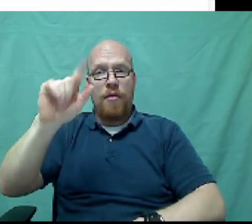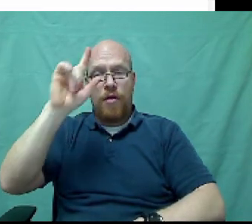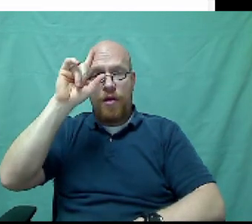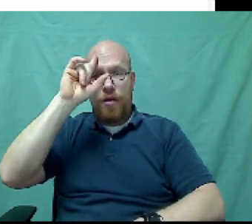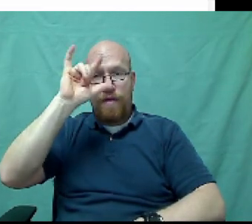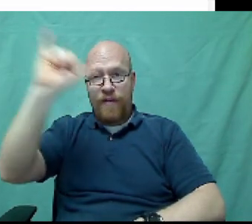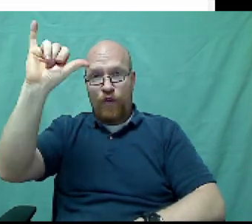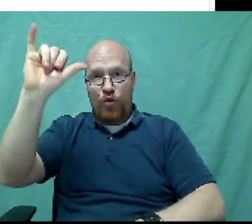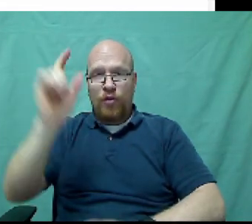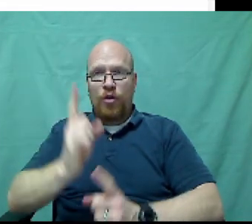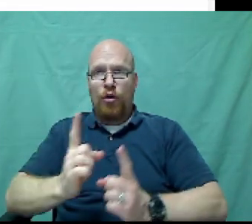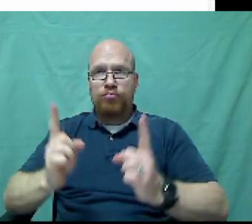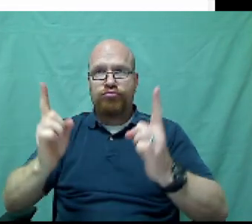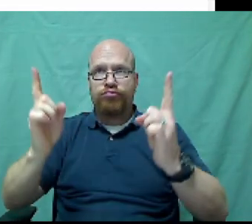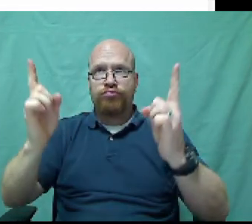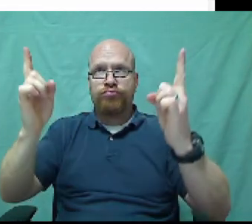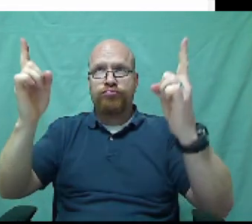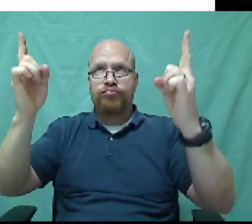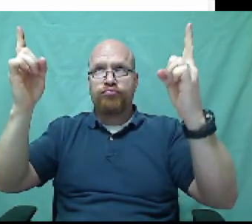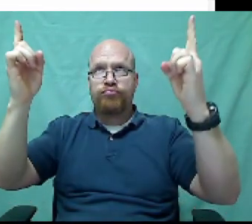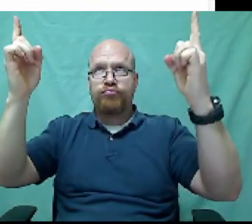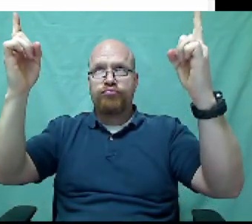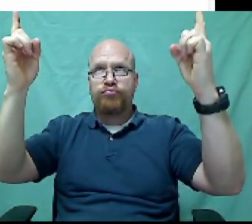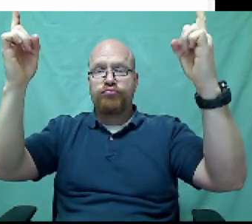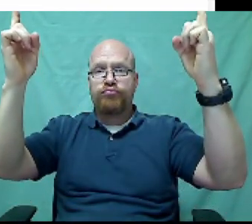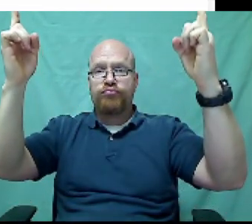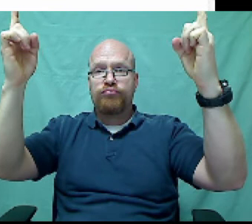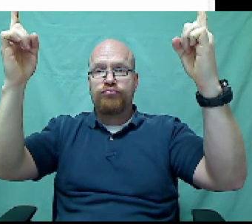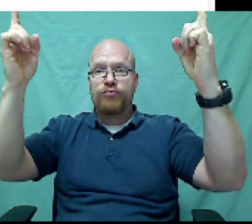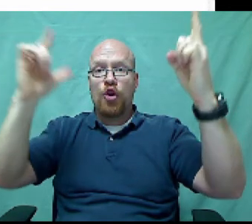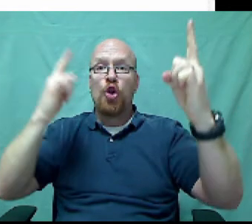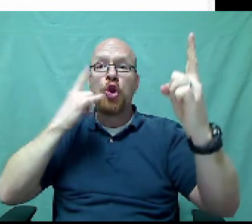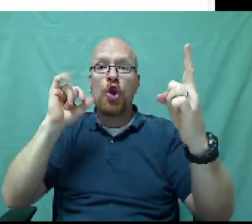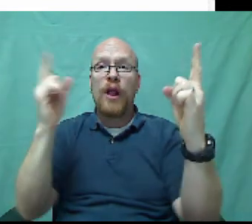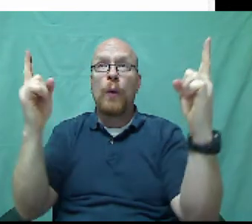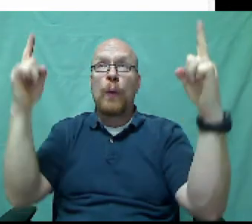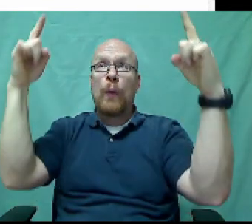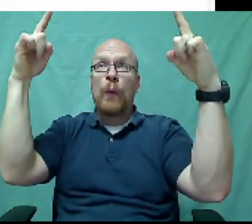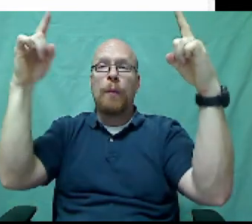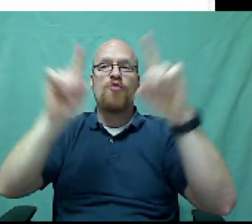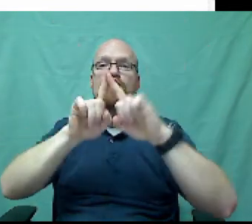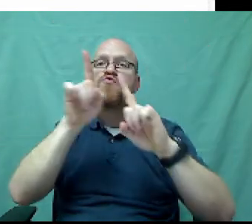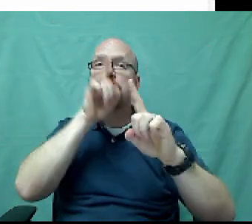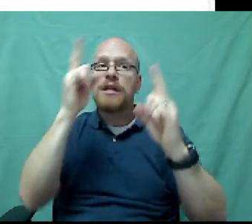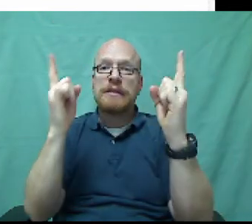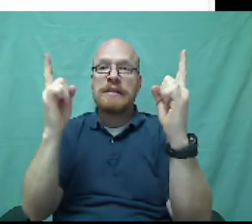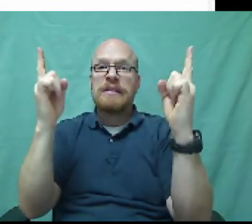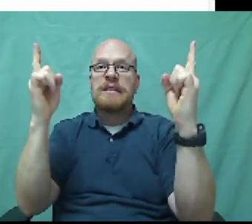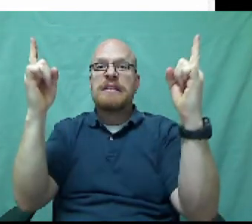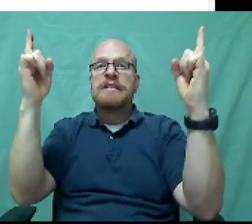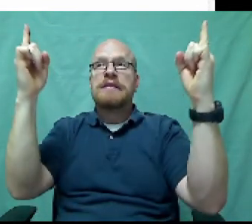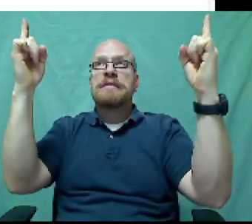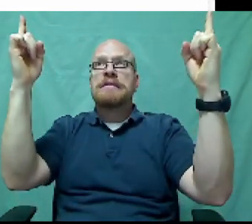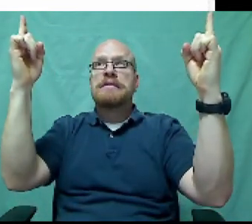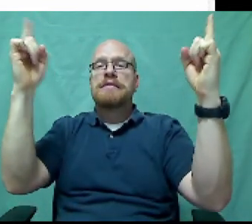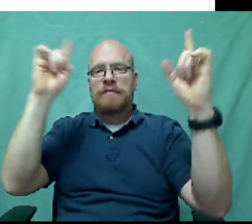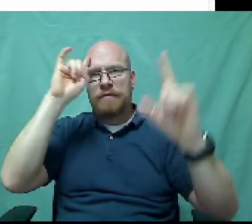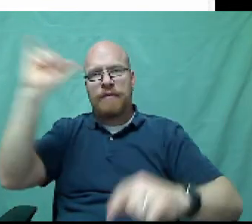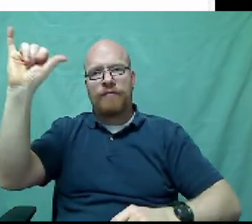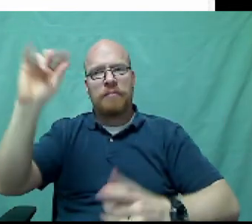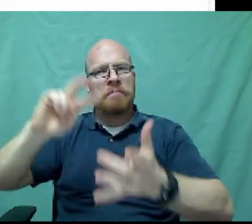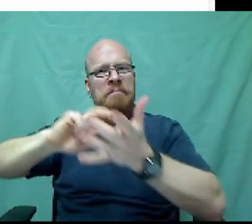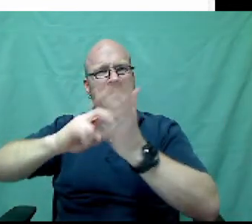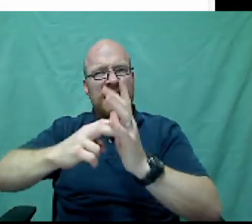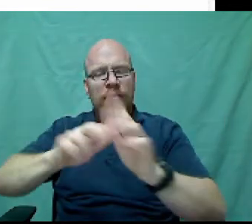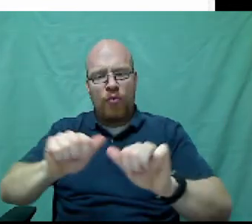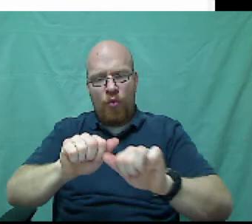Now, parabolas go on forever as they go upwards or downwards. It doesn't turn in, it just keeps going out and out